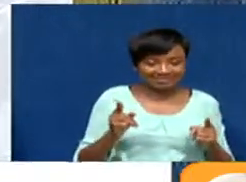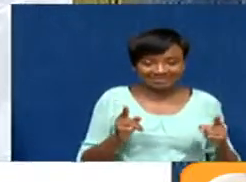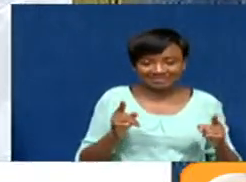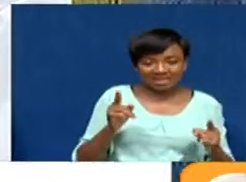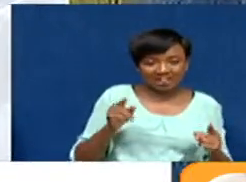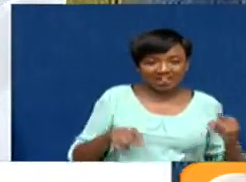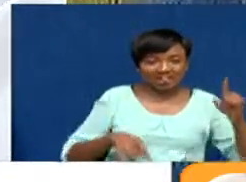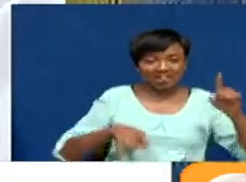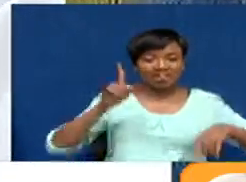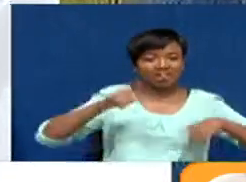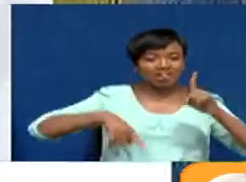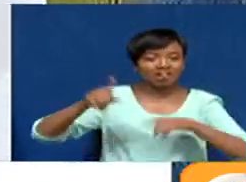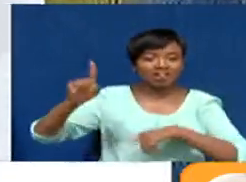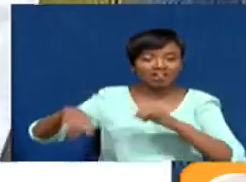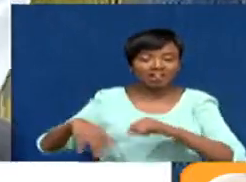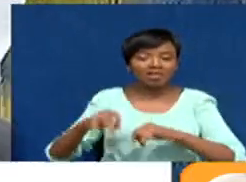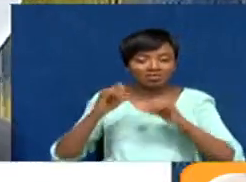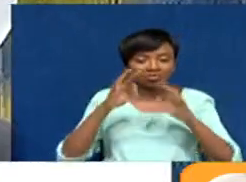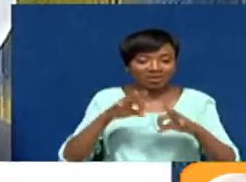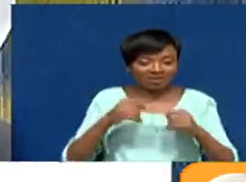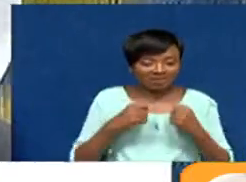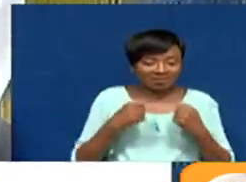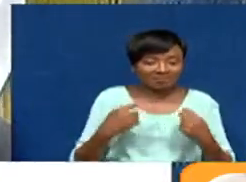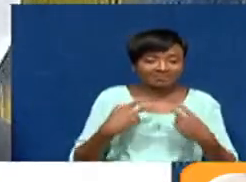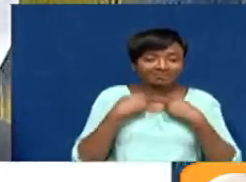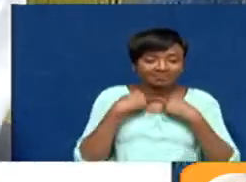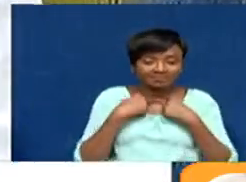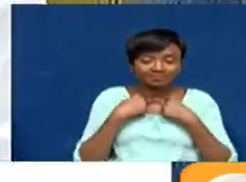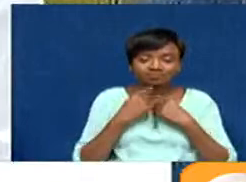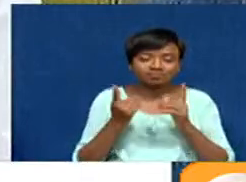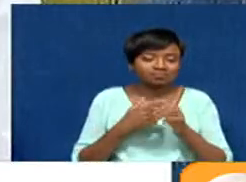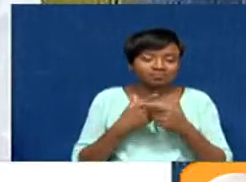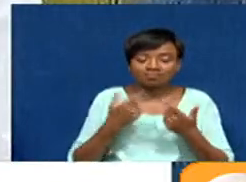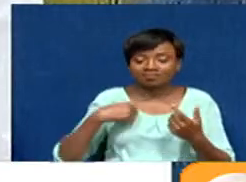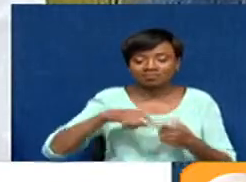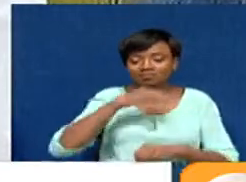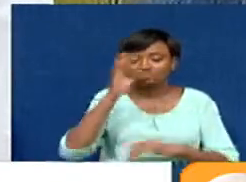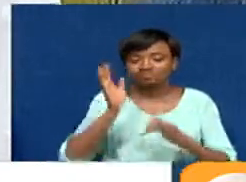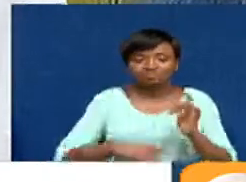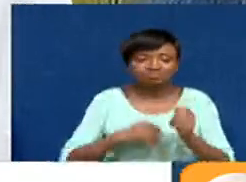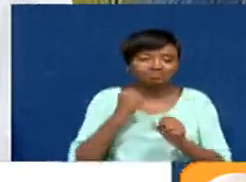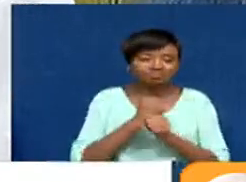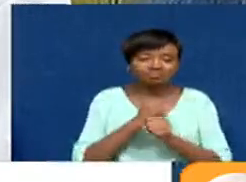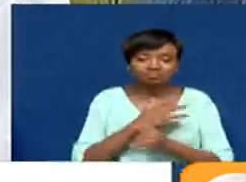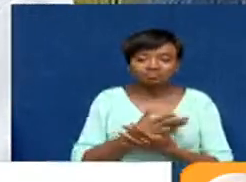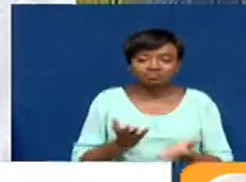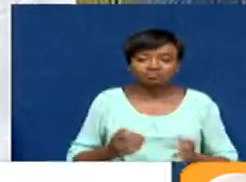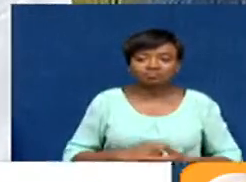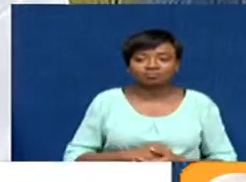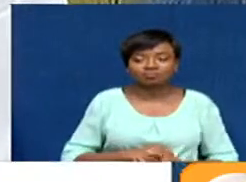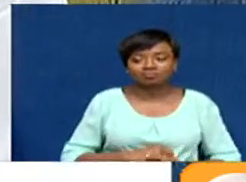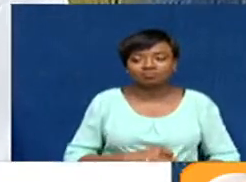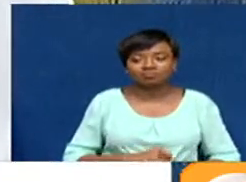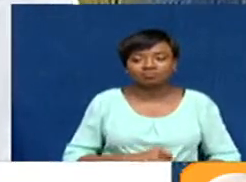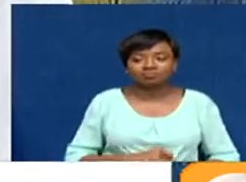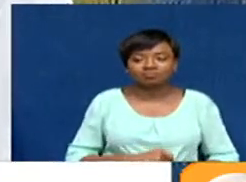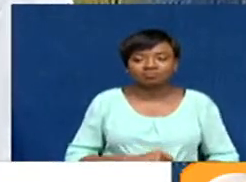collide, there's not much that can be done. Even with the cushioning and even with the reserve fund, it'll be depleted fairly